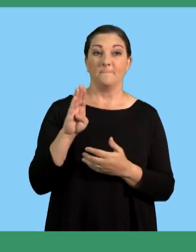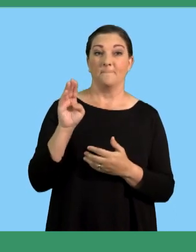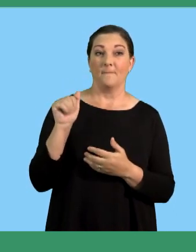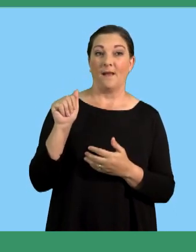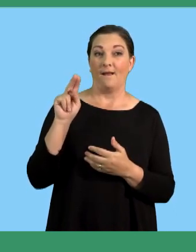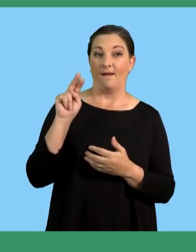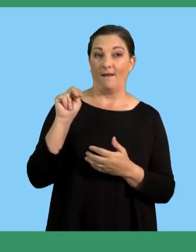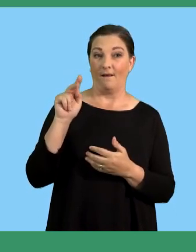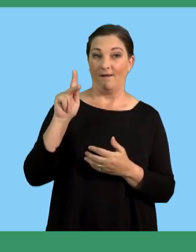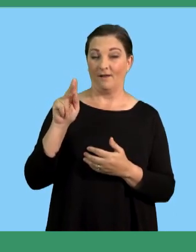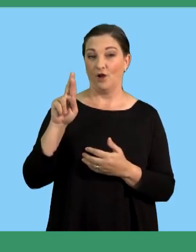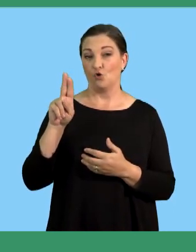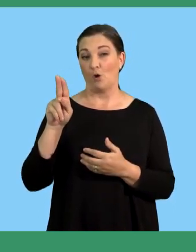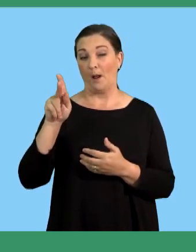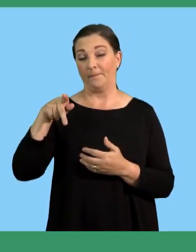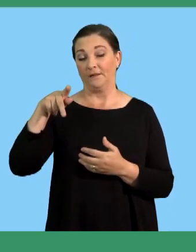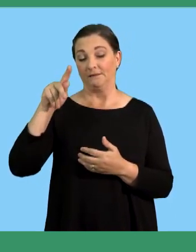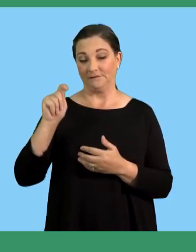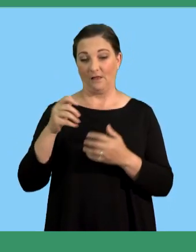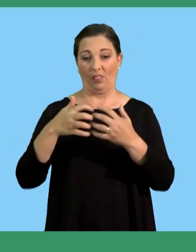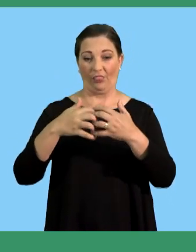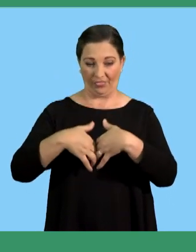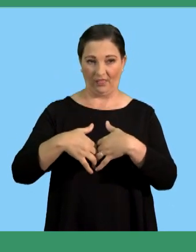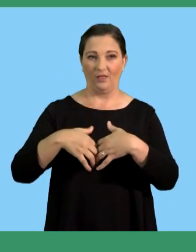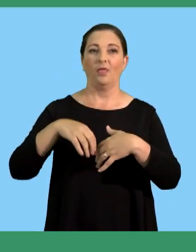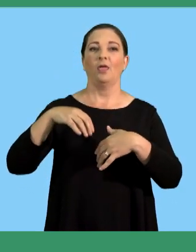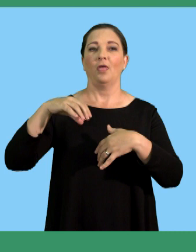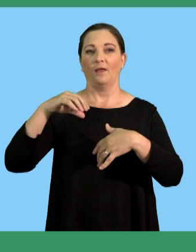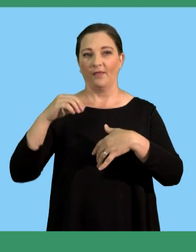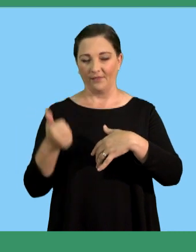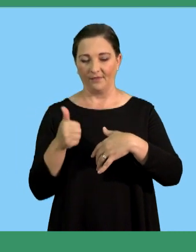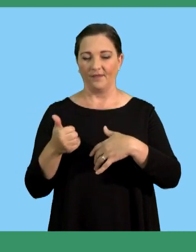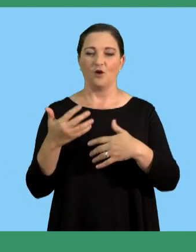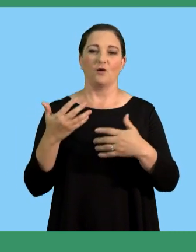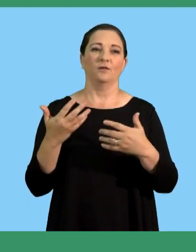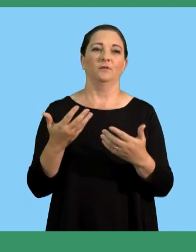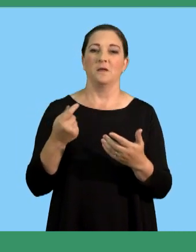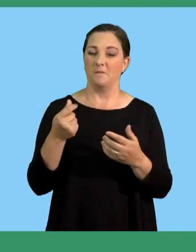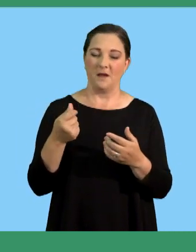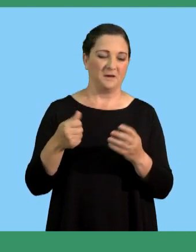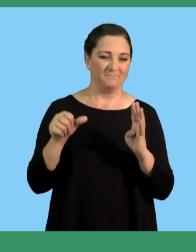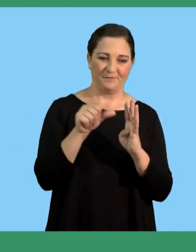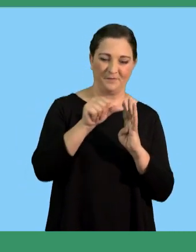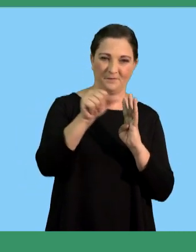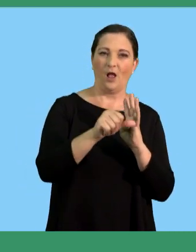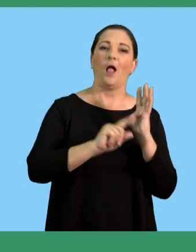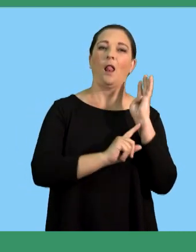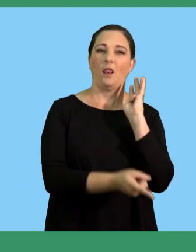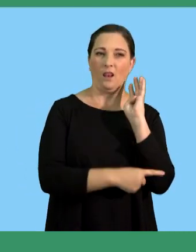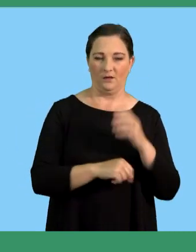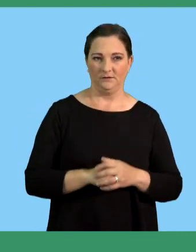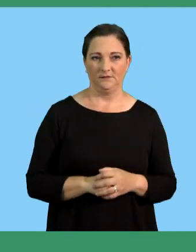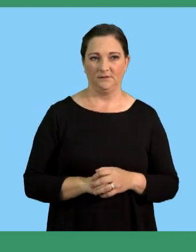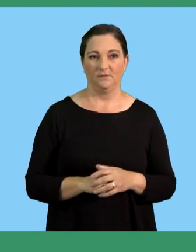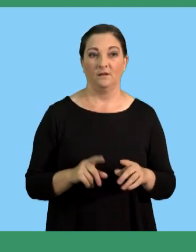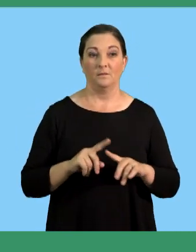also have the rights of ordinary shares. What are their rights? They have the right to vote at an annual general meeting. Number 2, they have a right